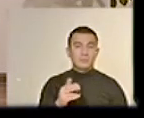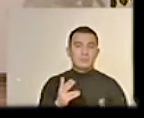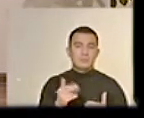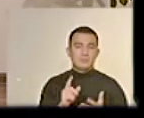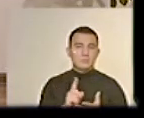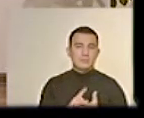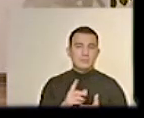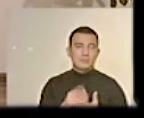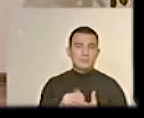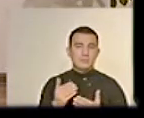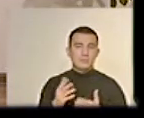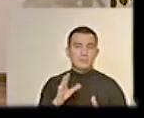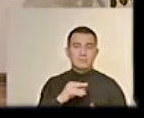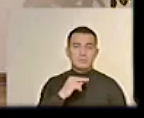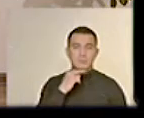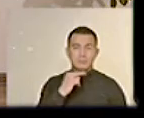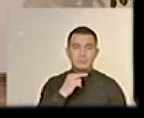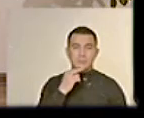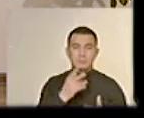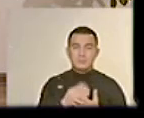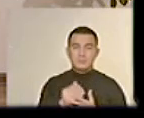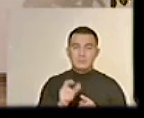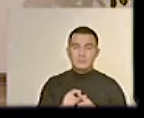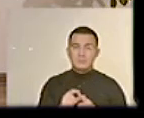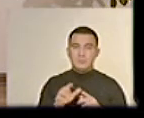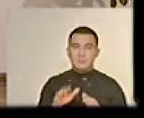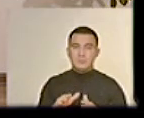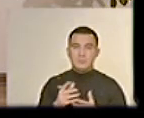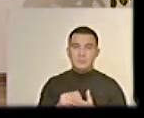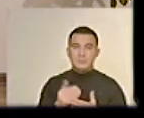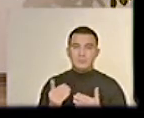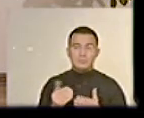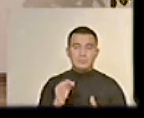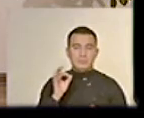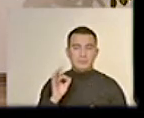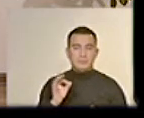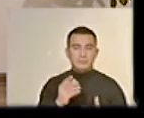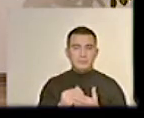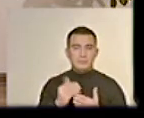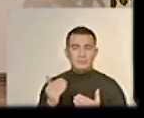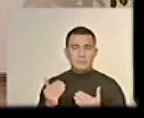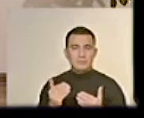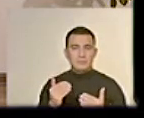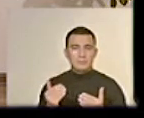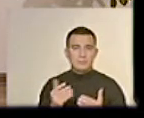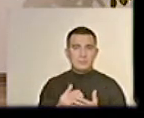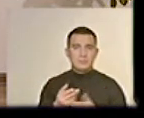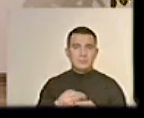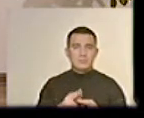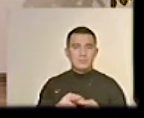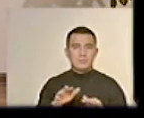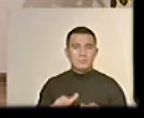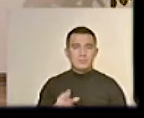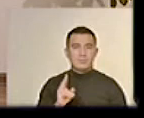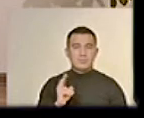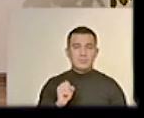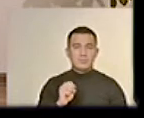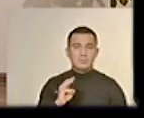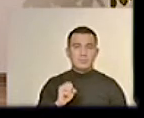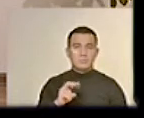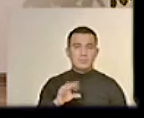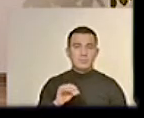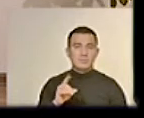siz aynan e'tibor beradigan qismi ma'lum bir harorat hamda u yerdagi katalizatorning nima